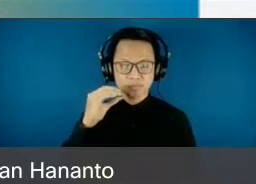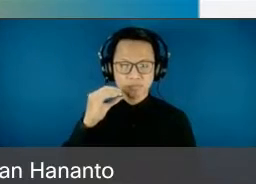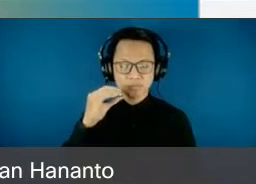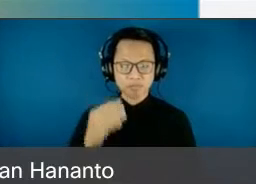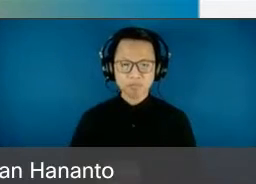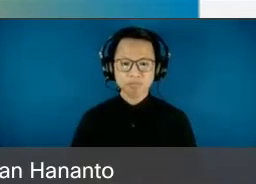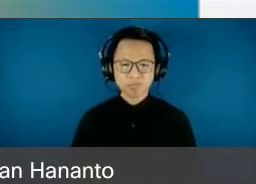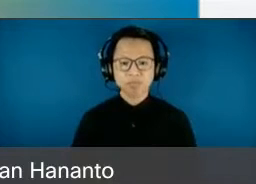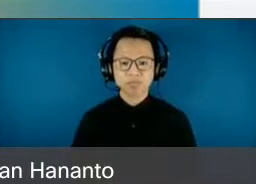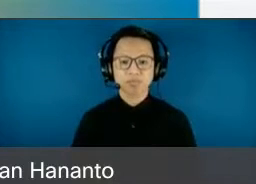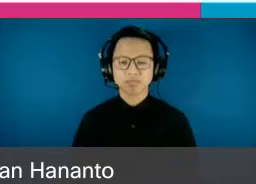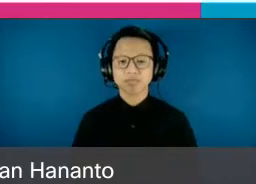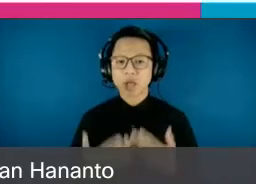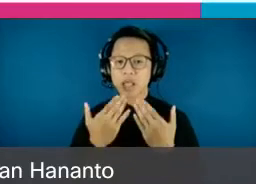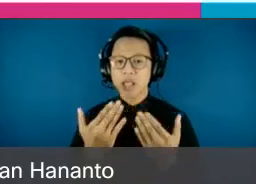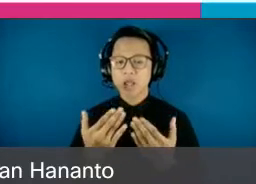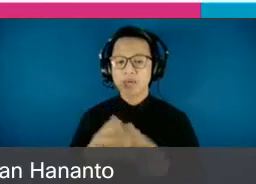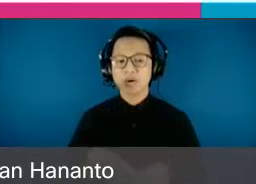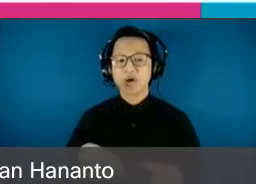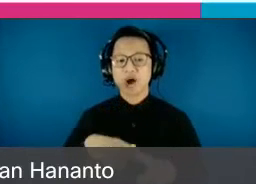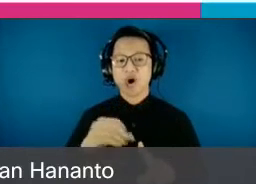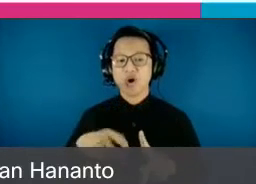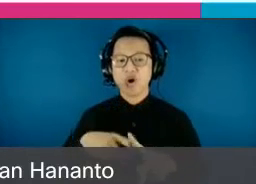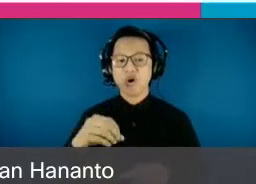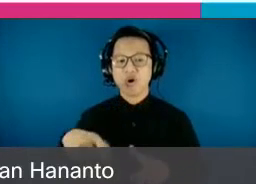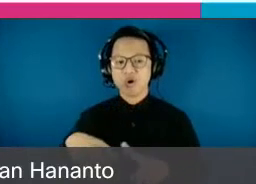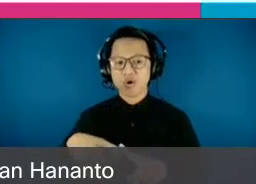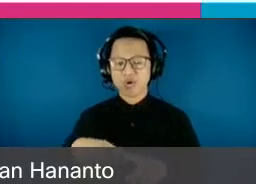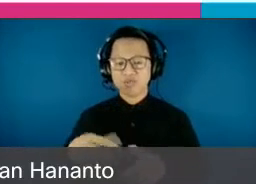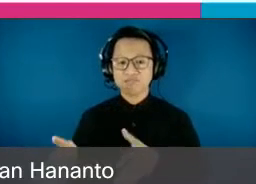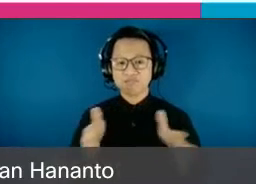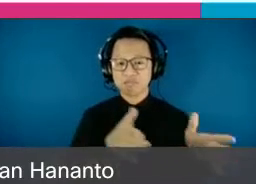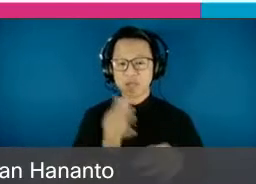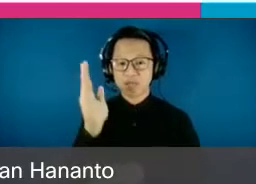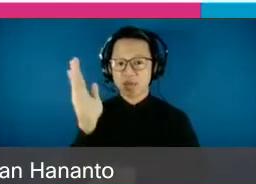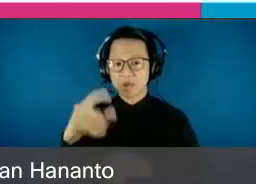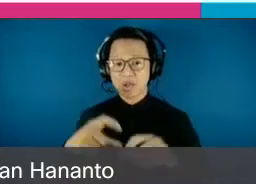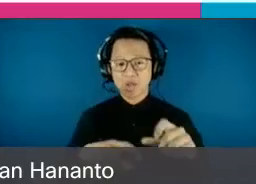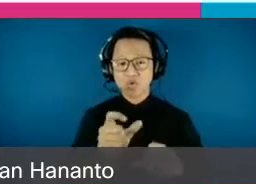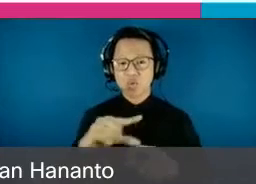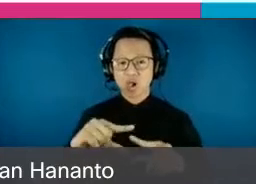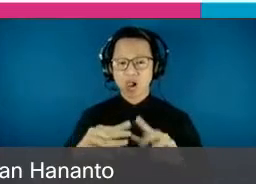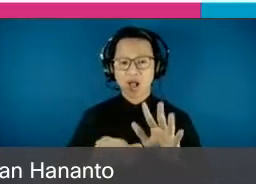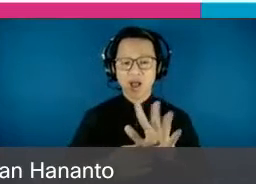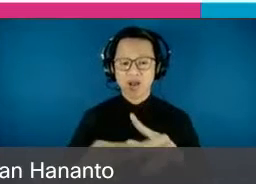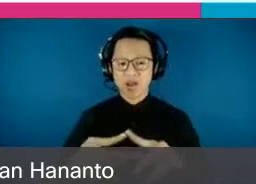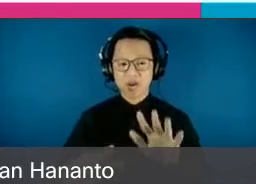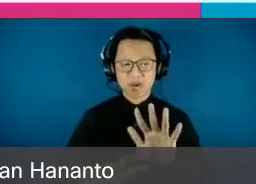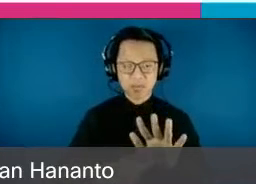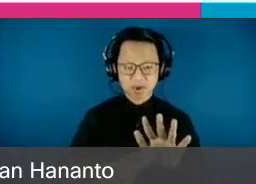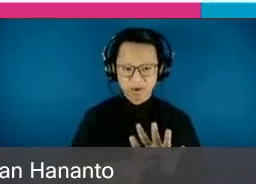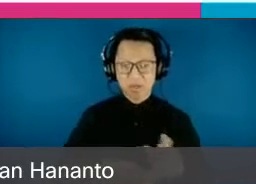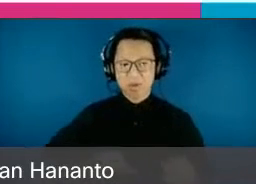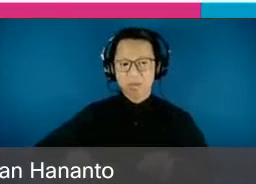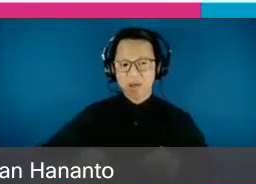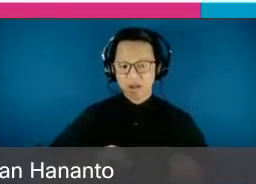Very much, Dr. Kokok. And now over to our third panelist, Sulaiman Mahdi, who's the Sustainability Manager for the H&M Group Production